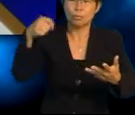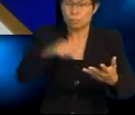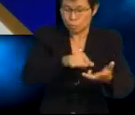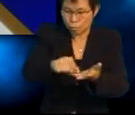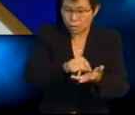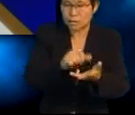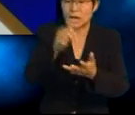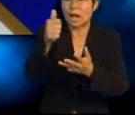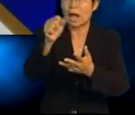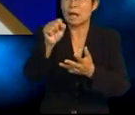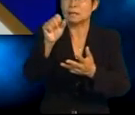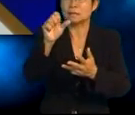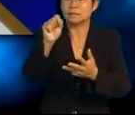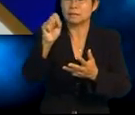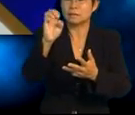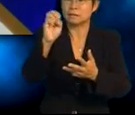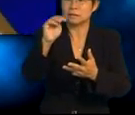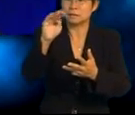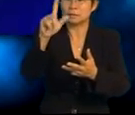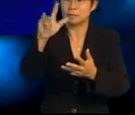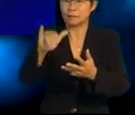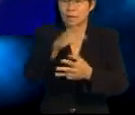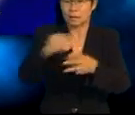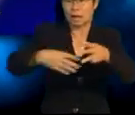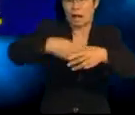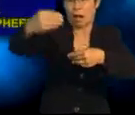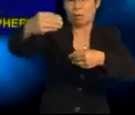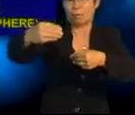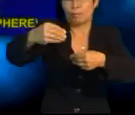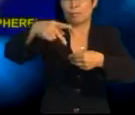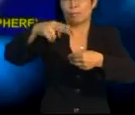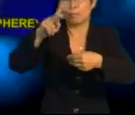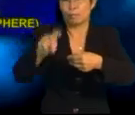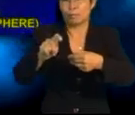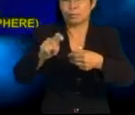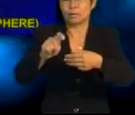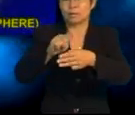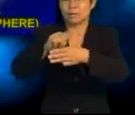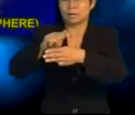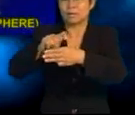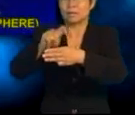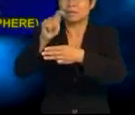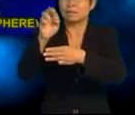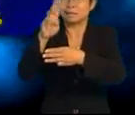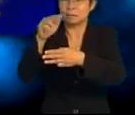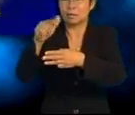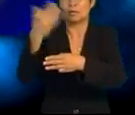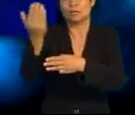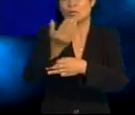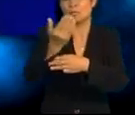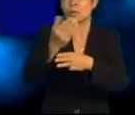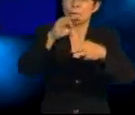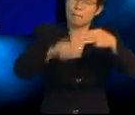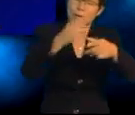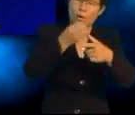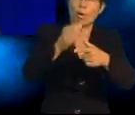2 brush assemblies, and an output terminal, which is usually a metal or aluminum